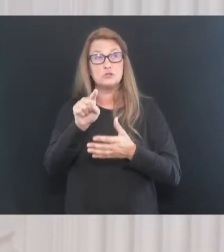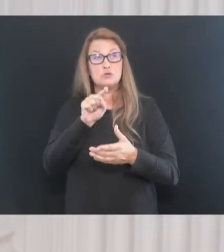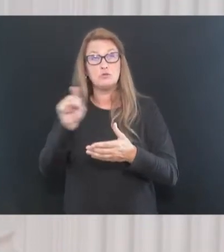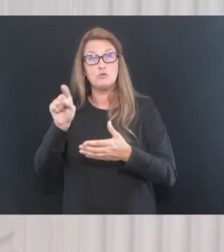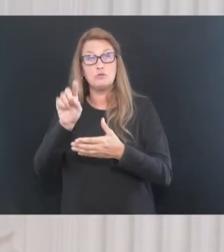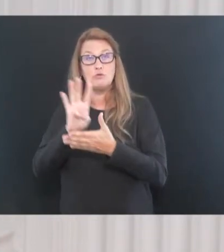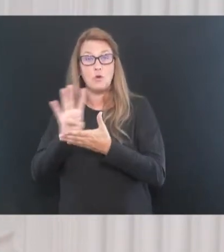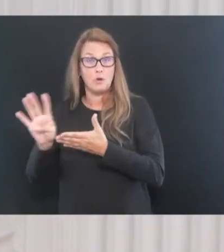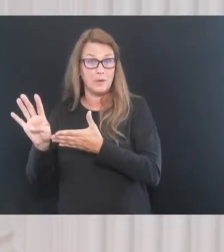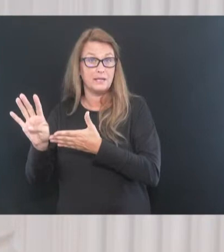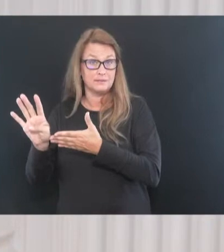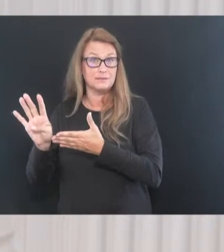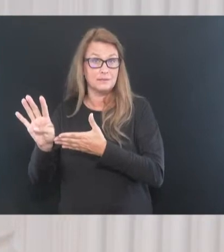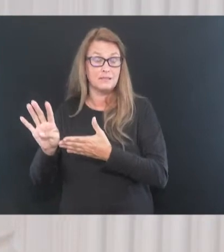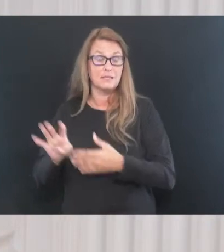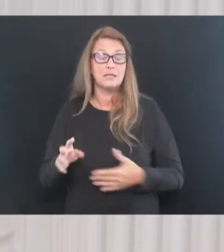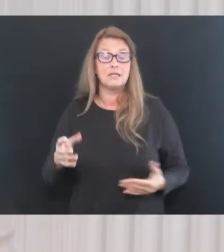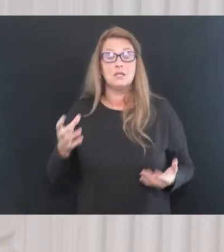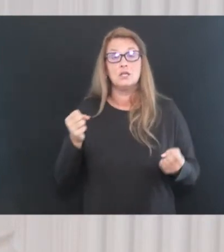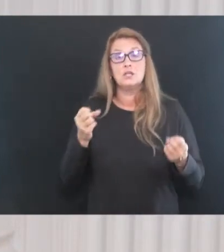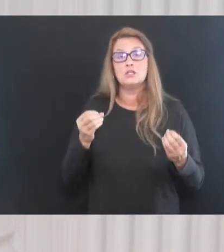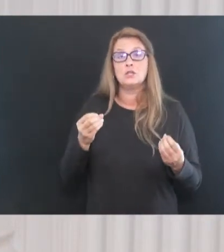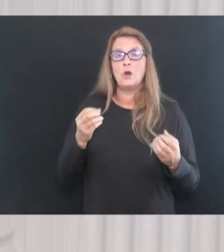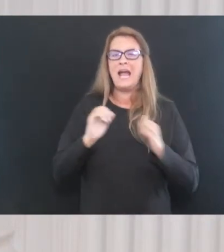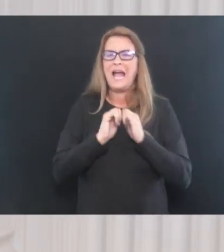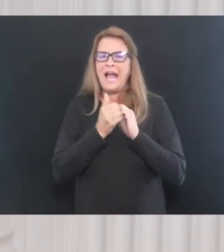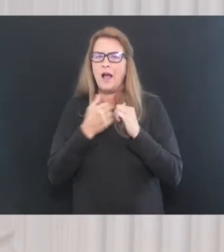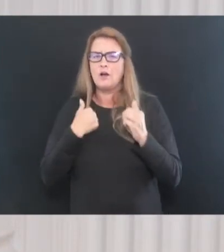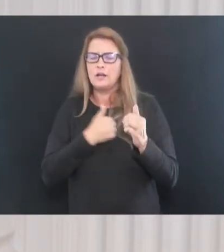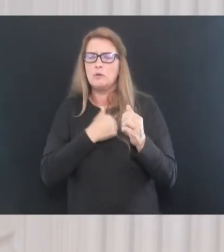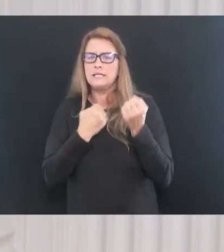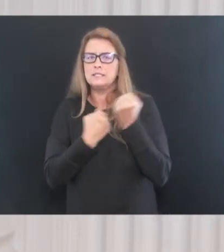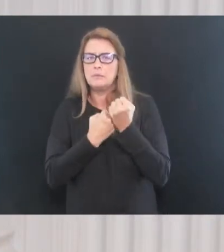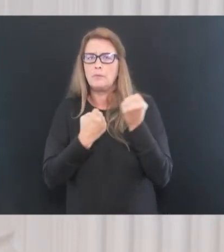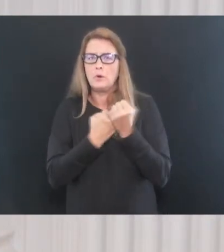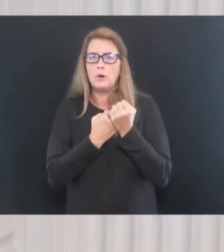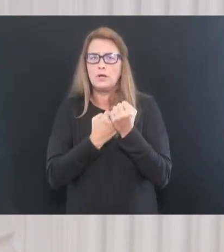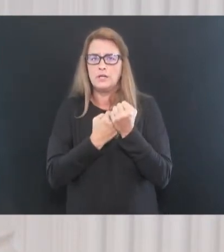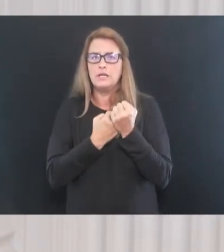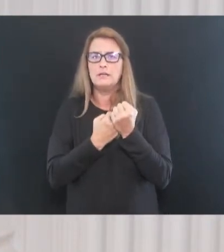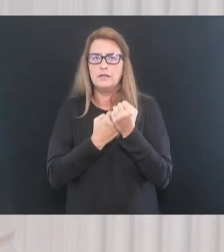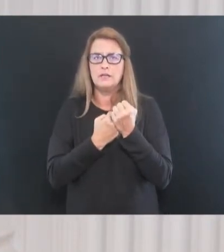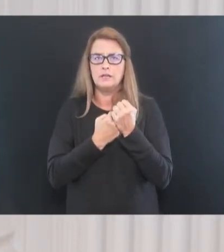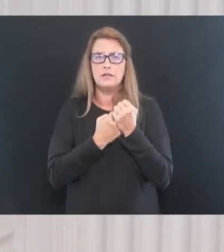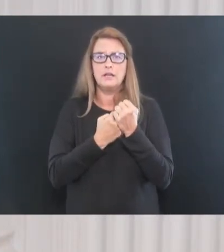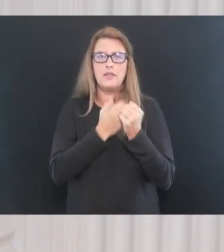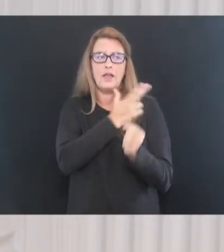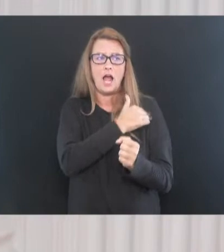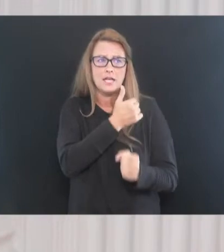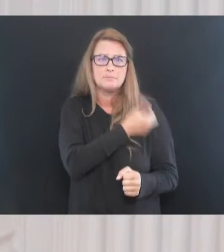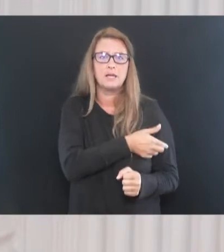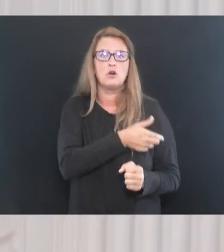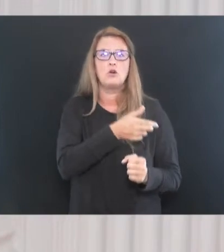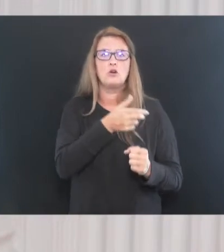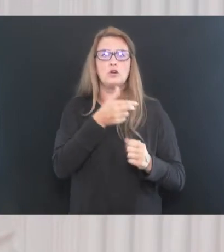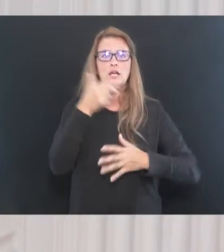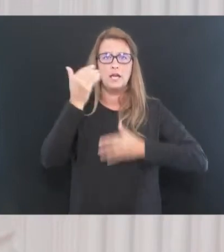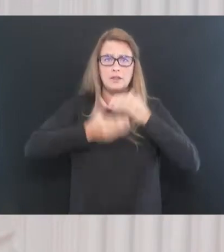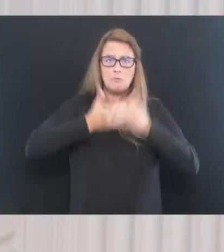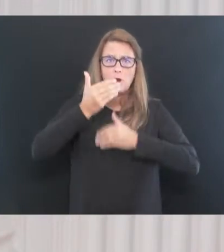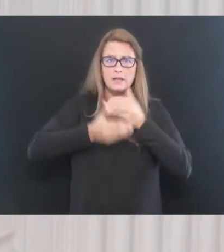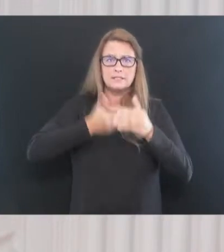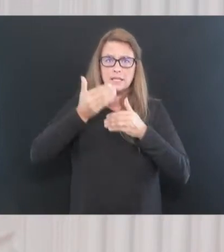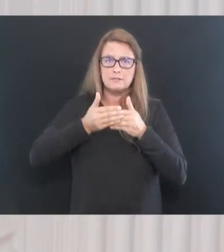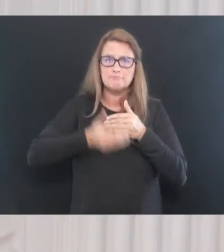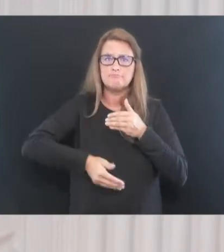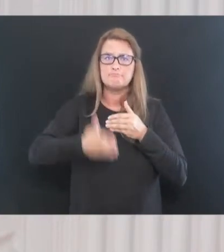governor has suggested. So looking at how we can support the maintenance and the operating capacity of our hospitals is